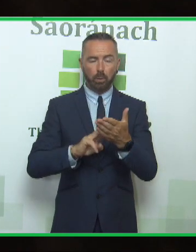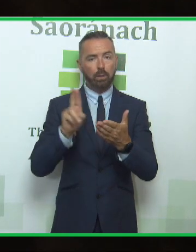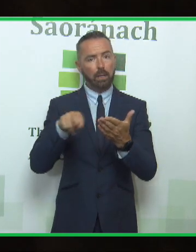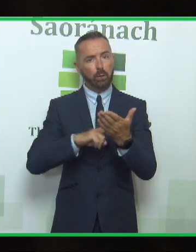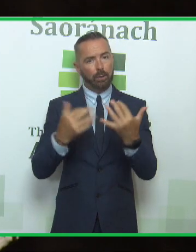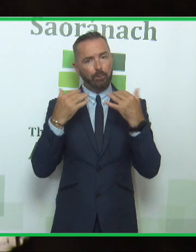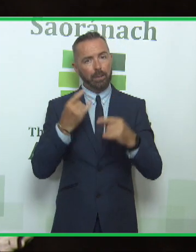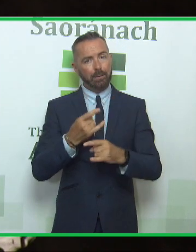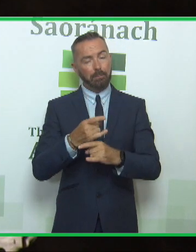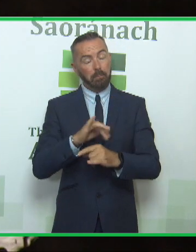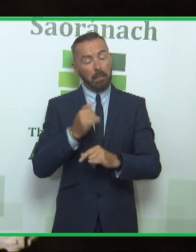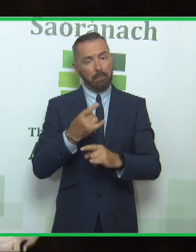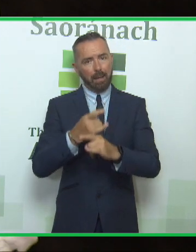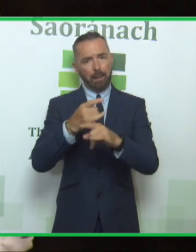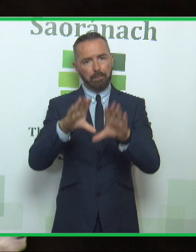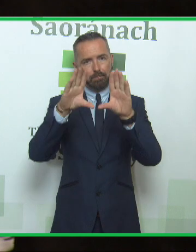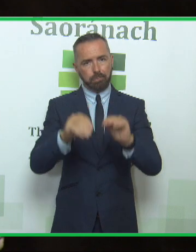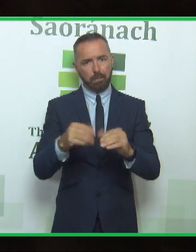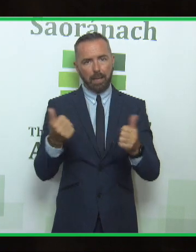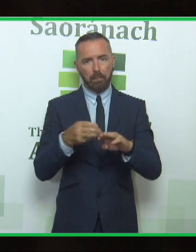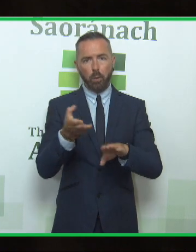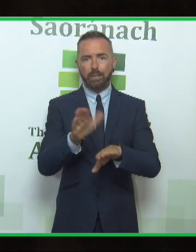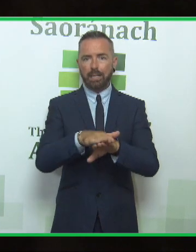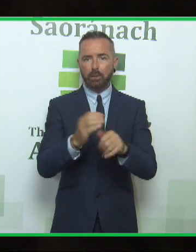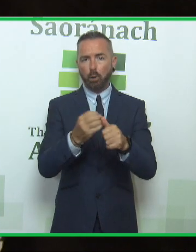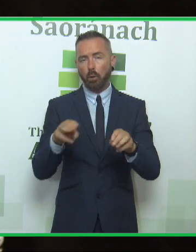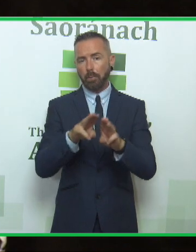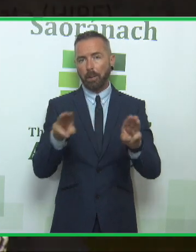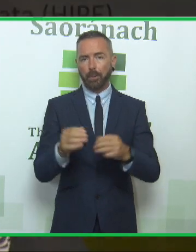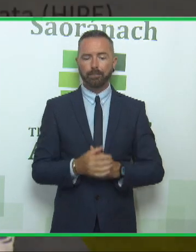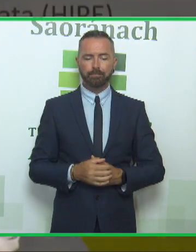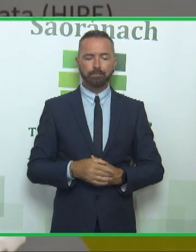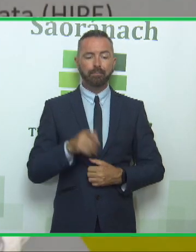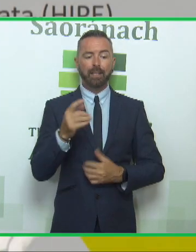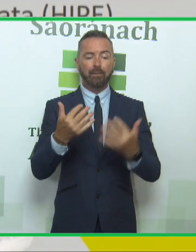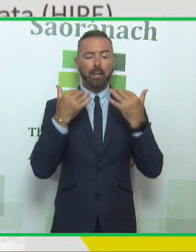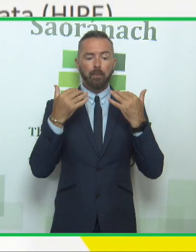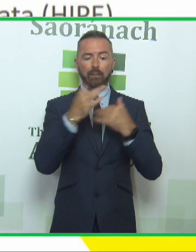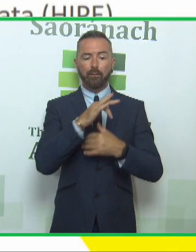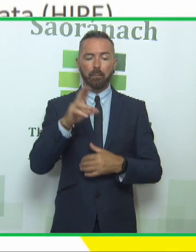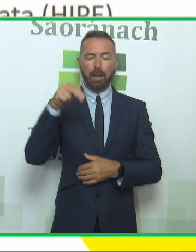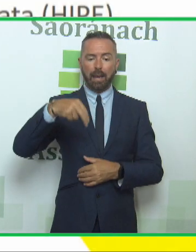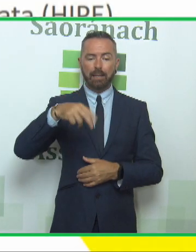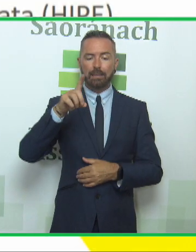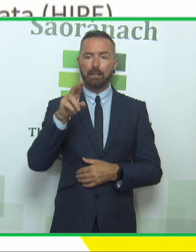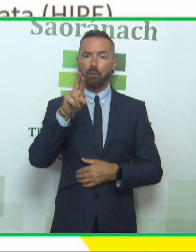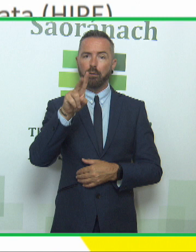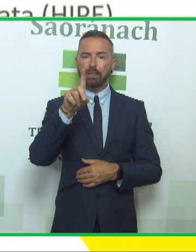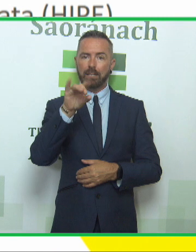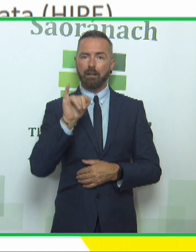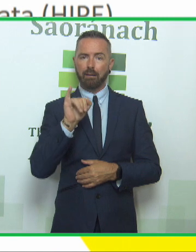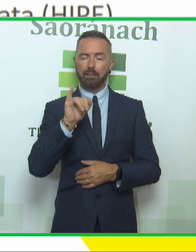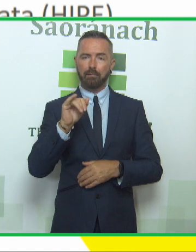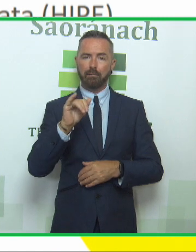people. So this data comes from the National Drug-Related Deaths Index. And as I said, it was set up because